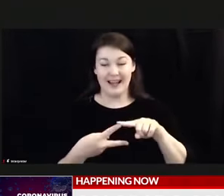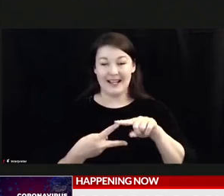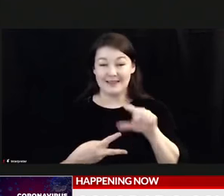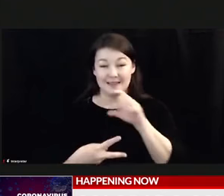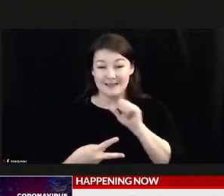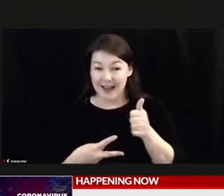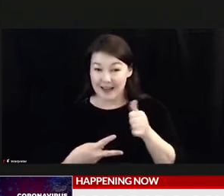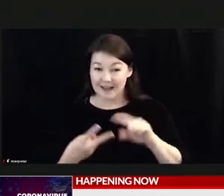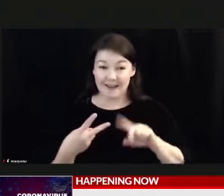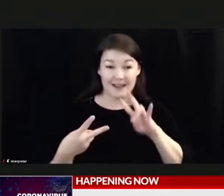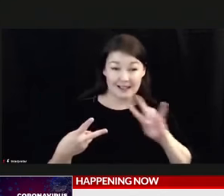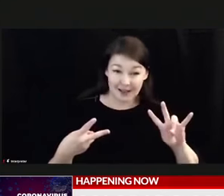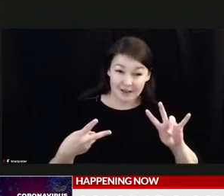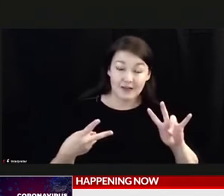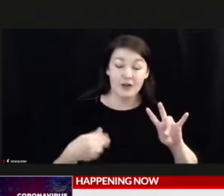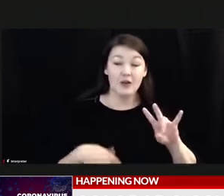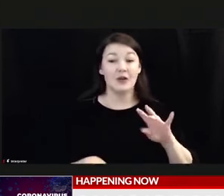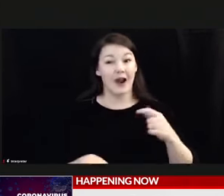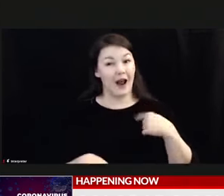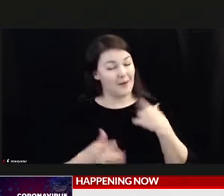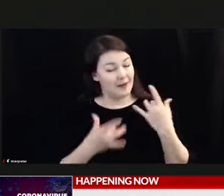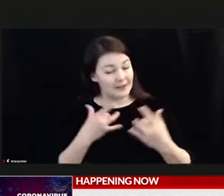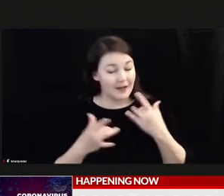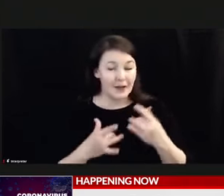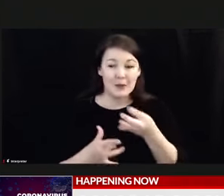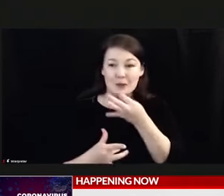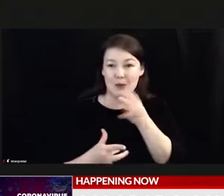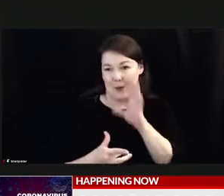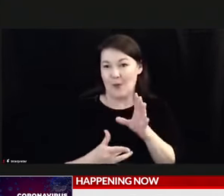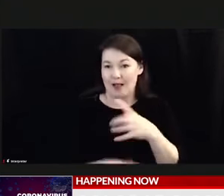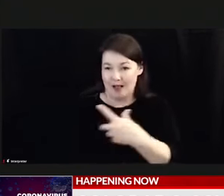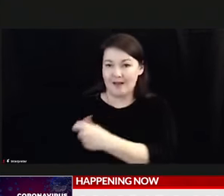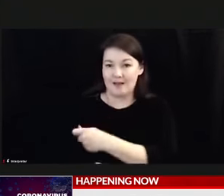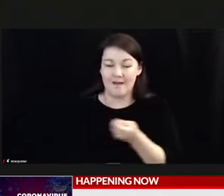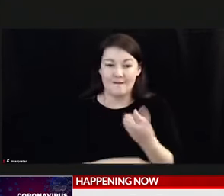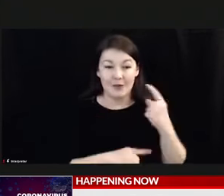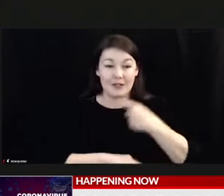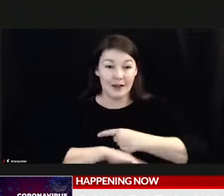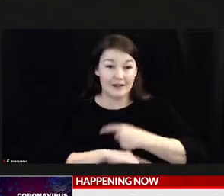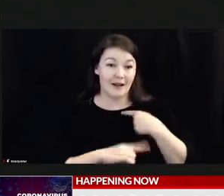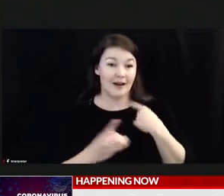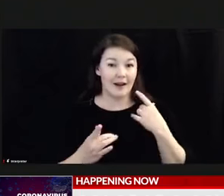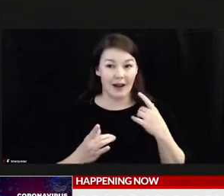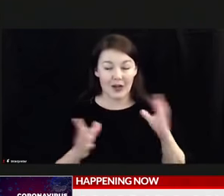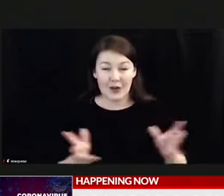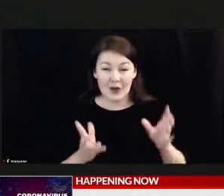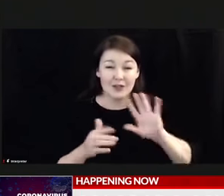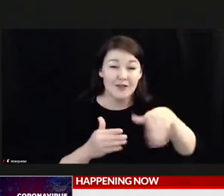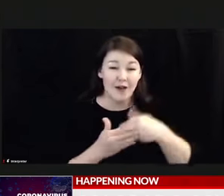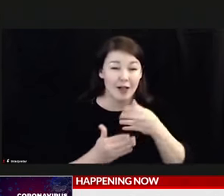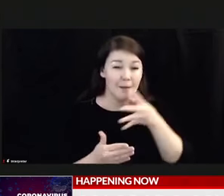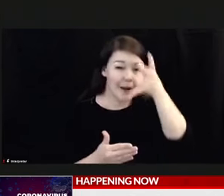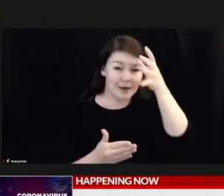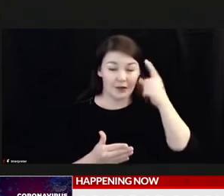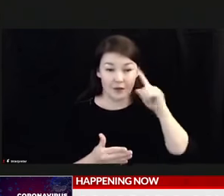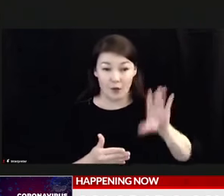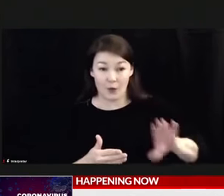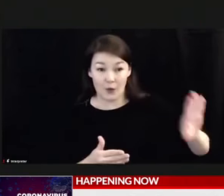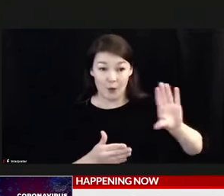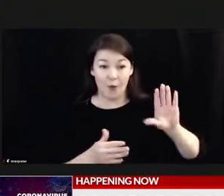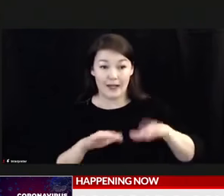excited that they will be vaccinated in the next few days. I encourage all parents to get their kids vaccinated as soon as that